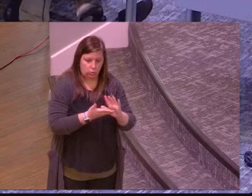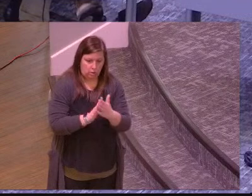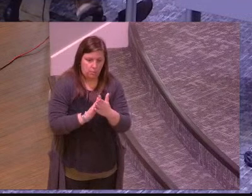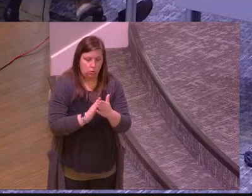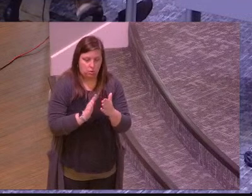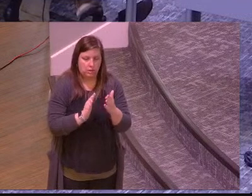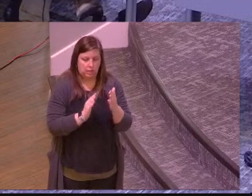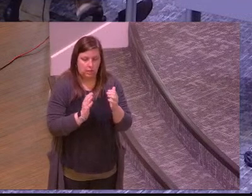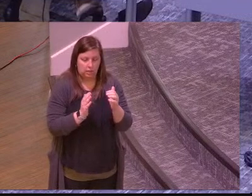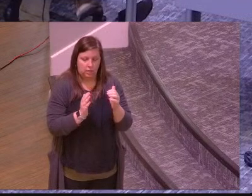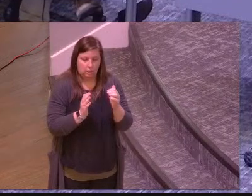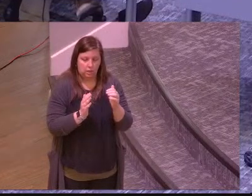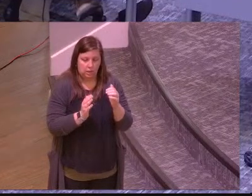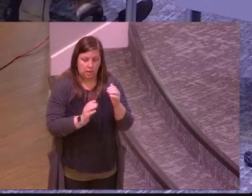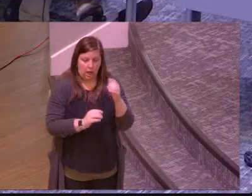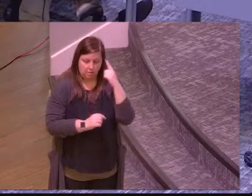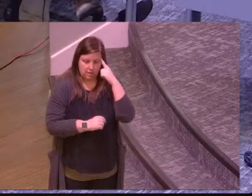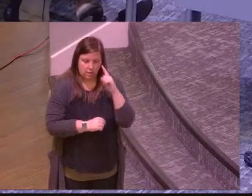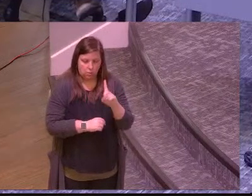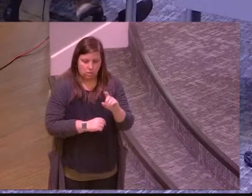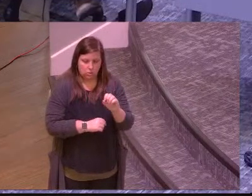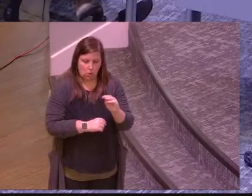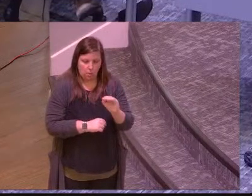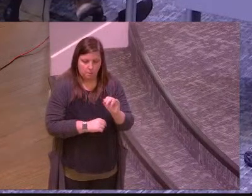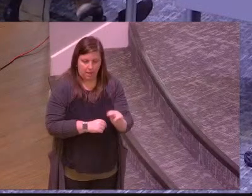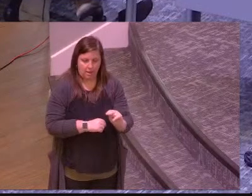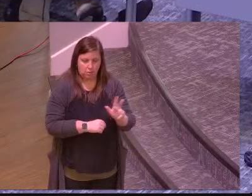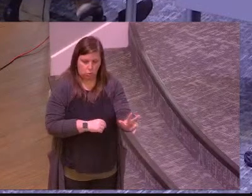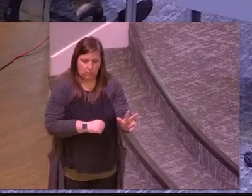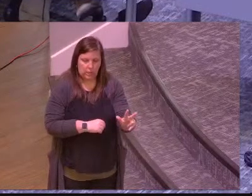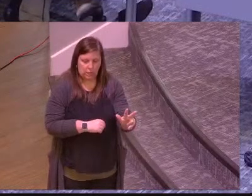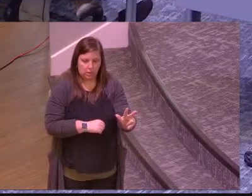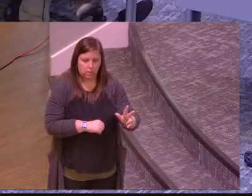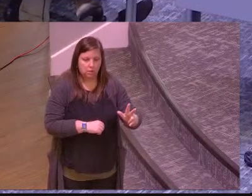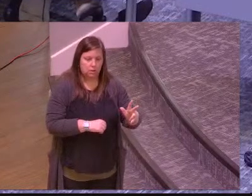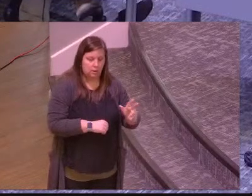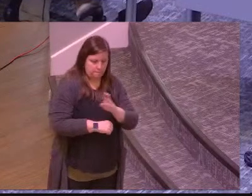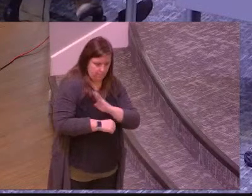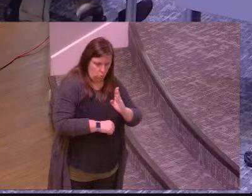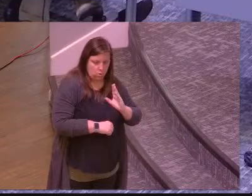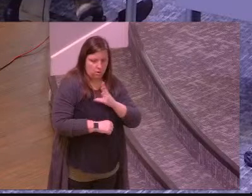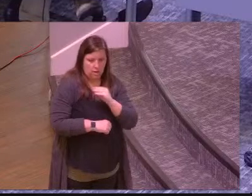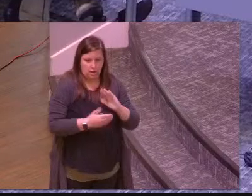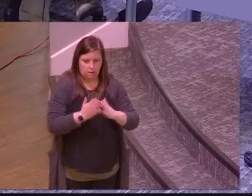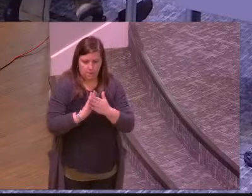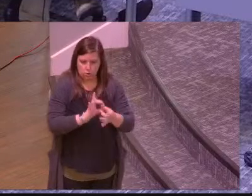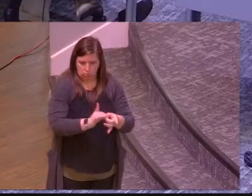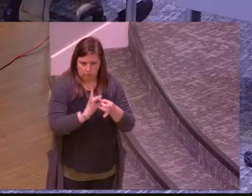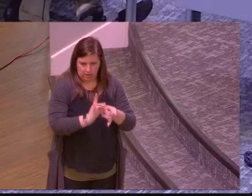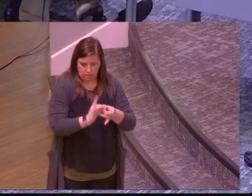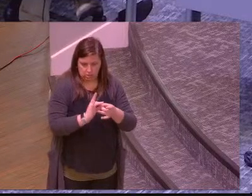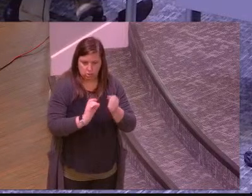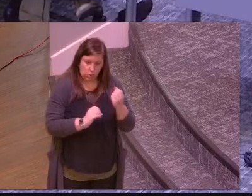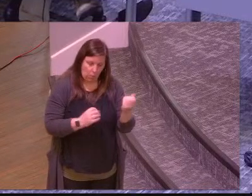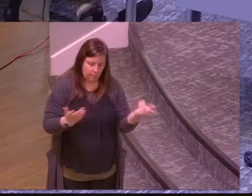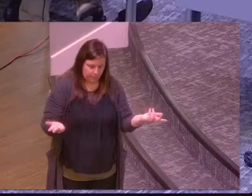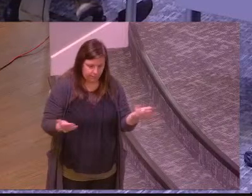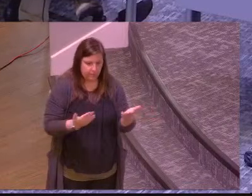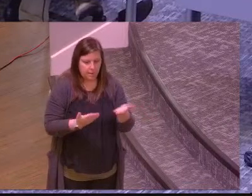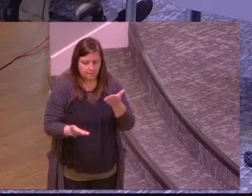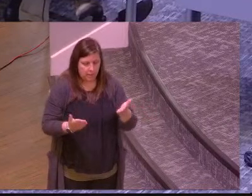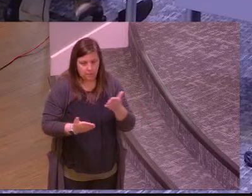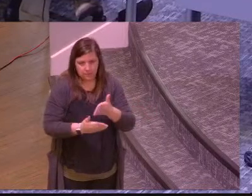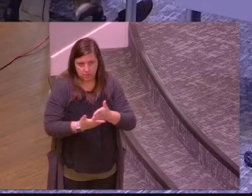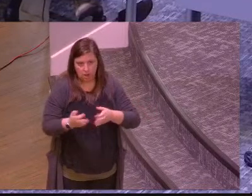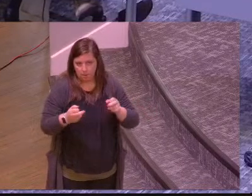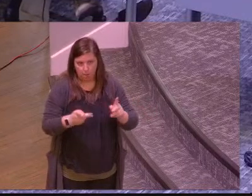it was, the Domain 3, the board and community relations. And so there may be some, maybe some opportunities